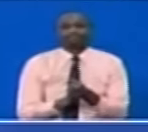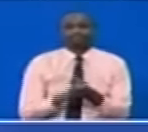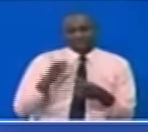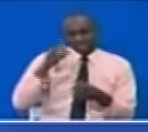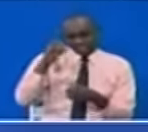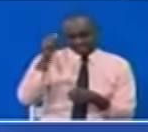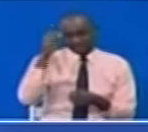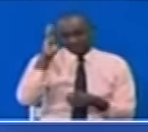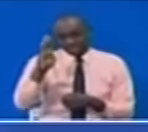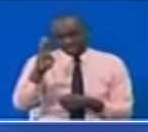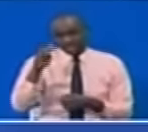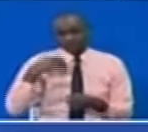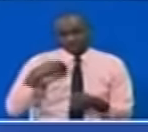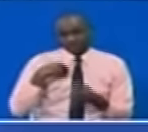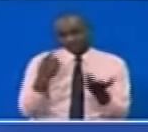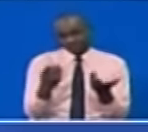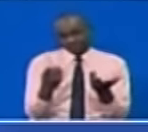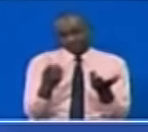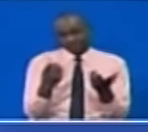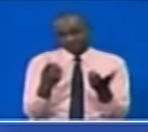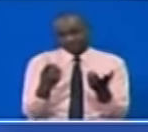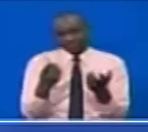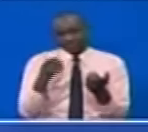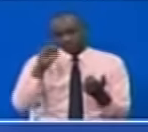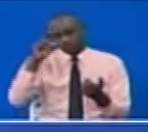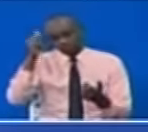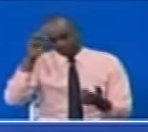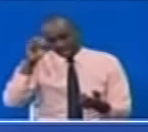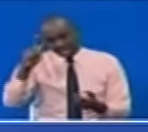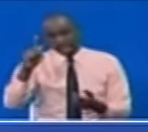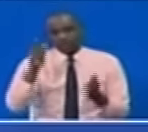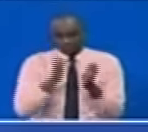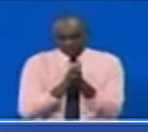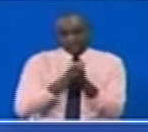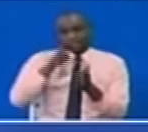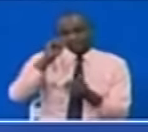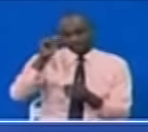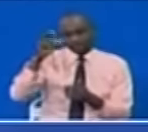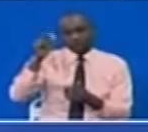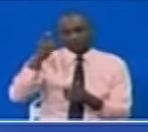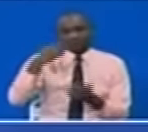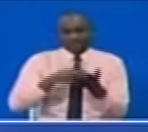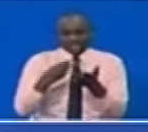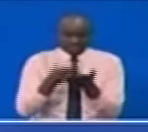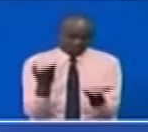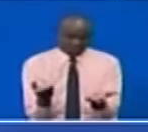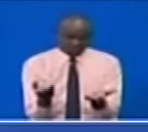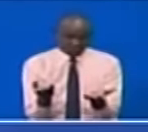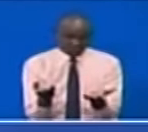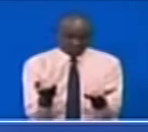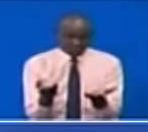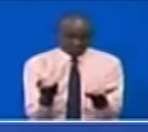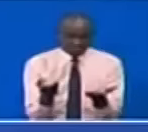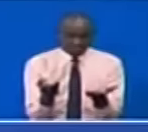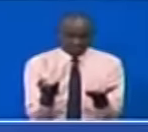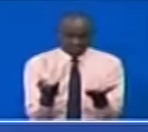DTB, The Century, MFB, Sumac and Caritas Microfinance Bank. The 4 community bank